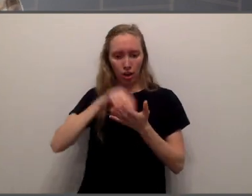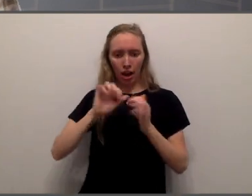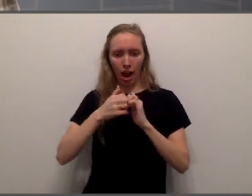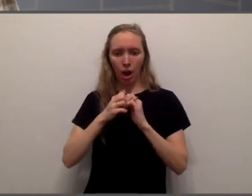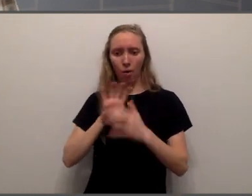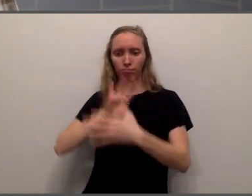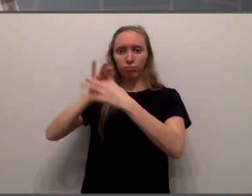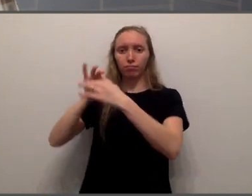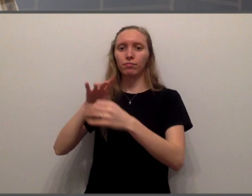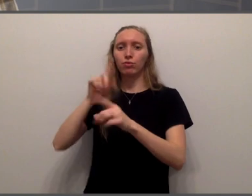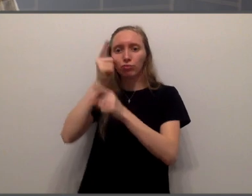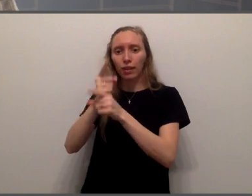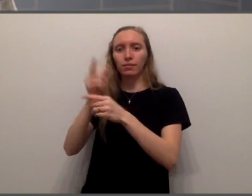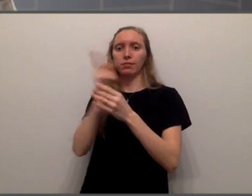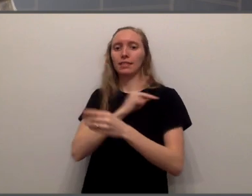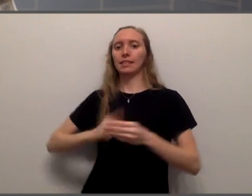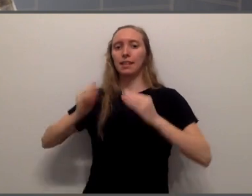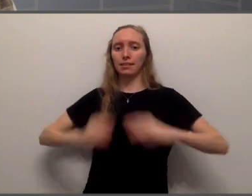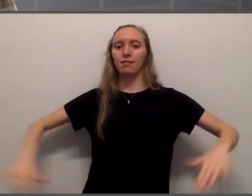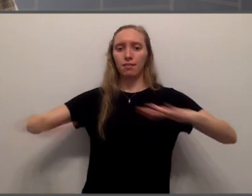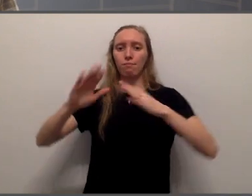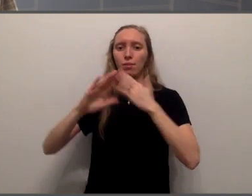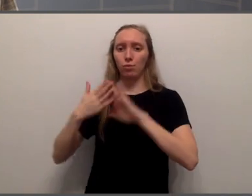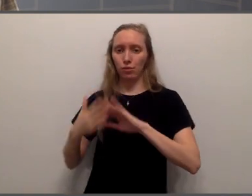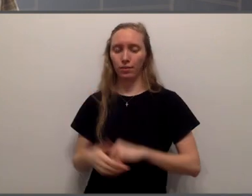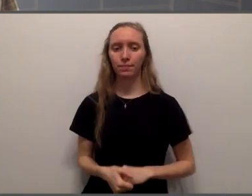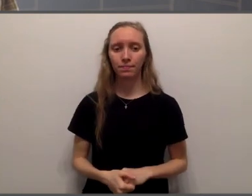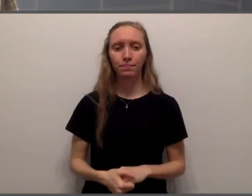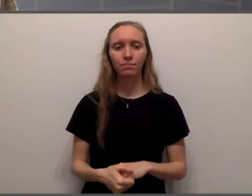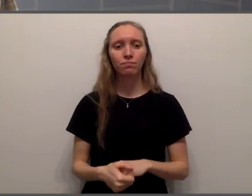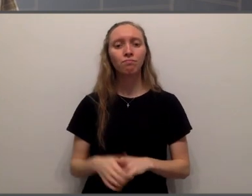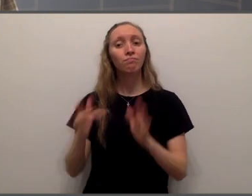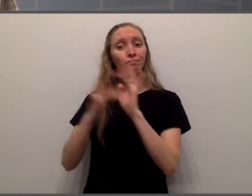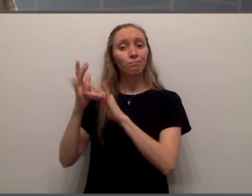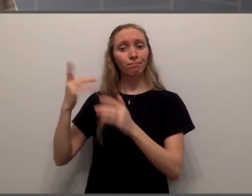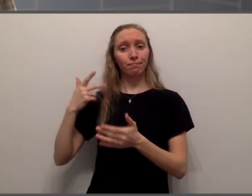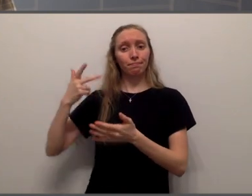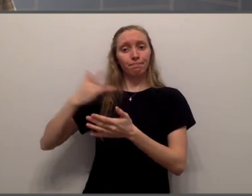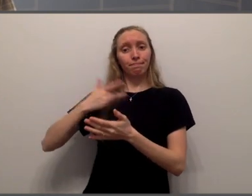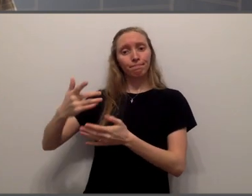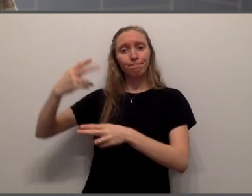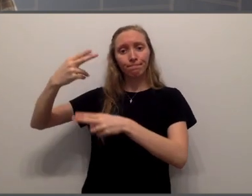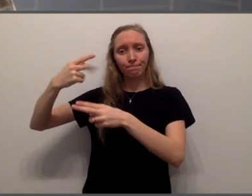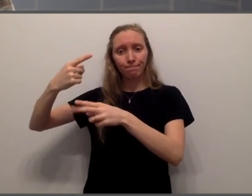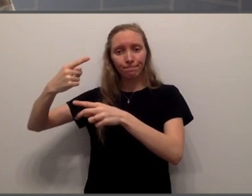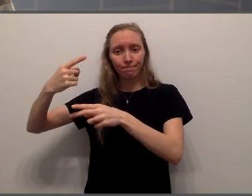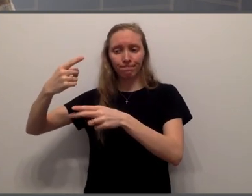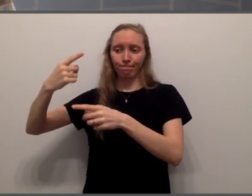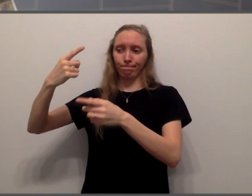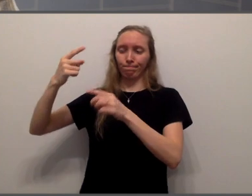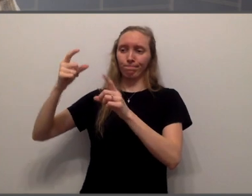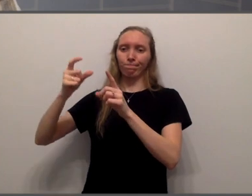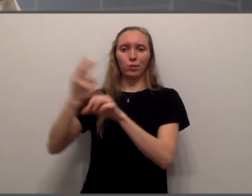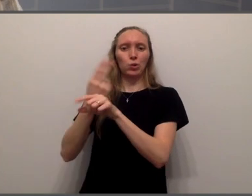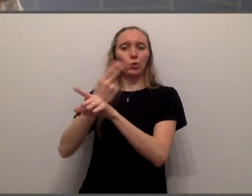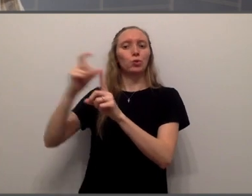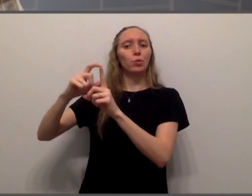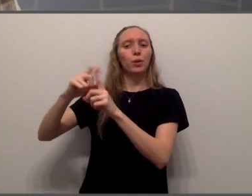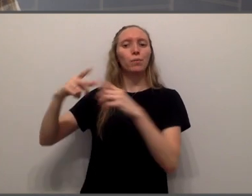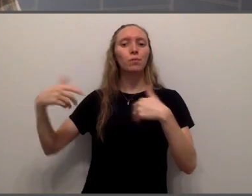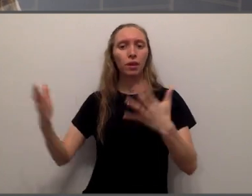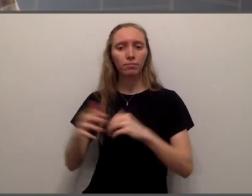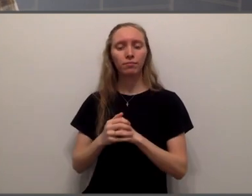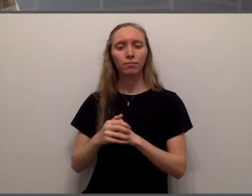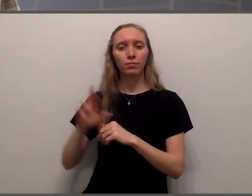Jesus, when he talks about the kingdom, he has a key word that he often uses. It's the word repent. Sometimes he'll say repent